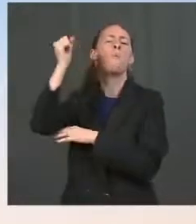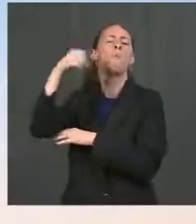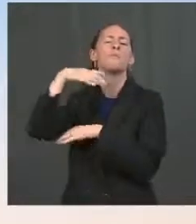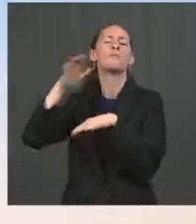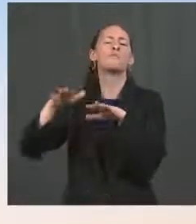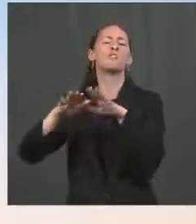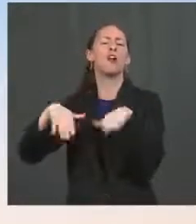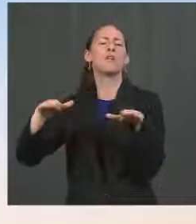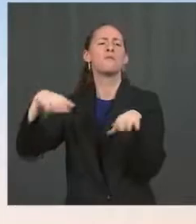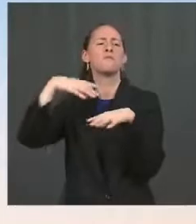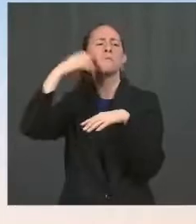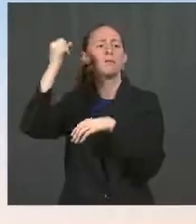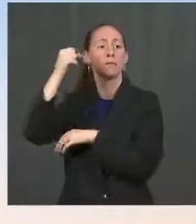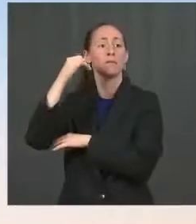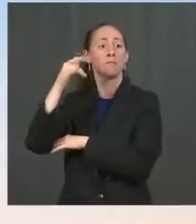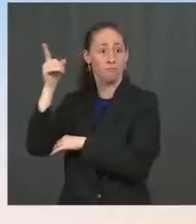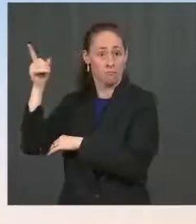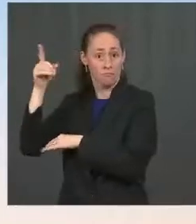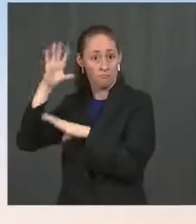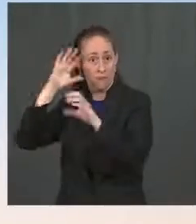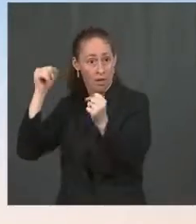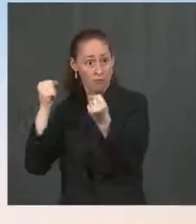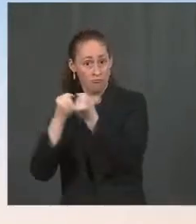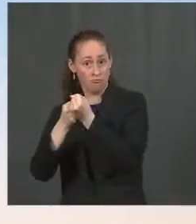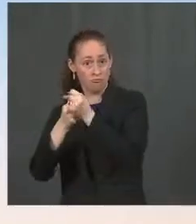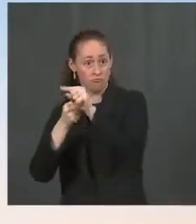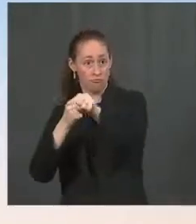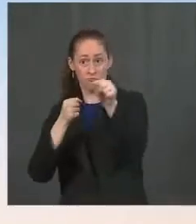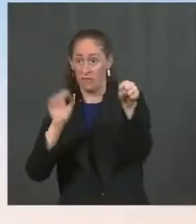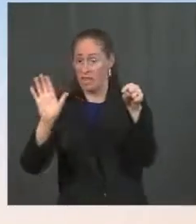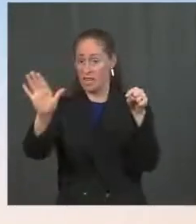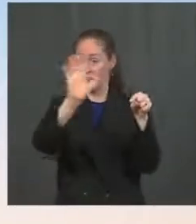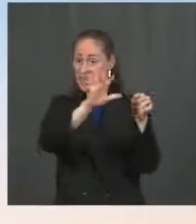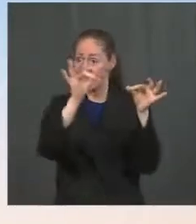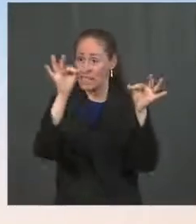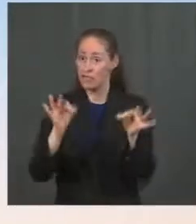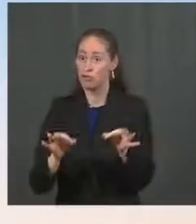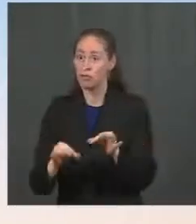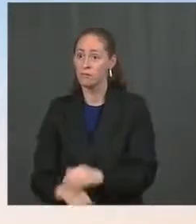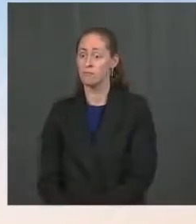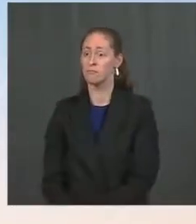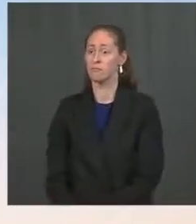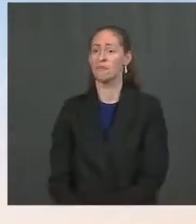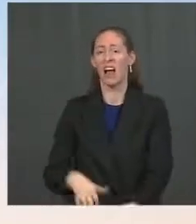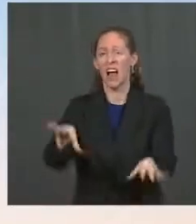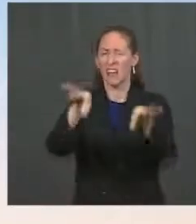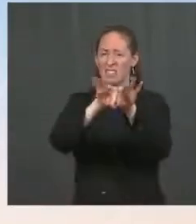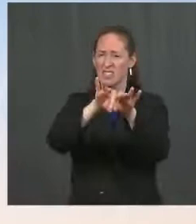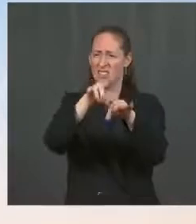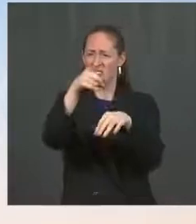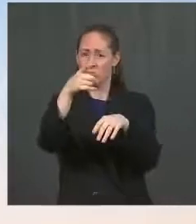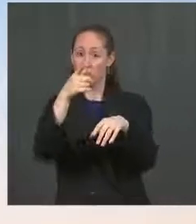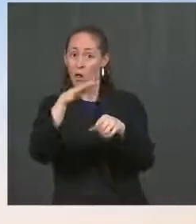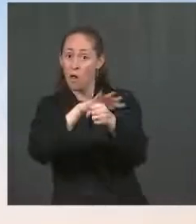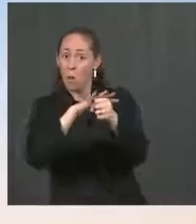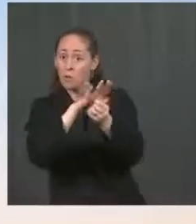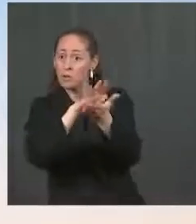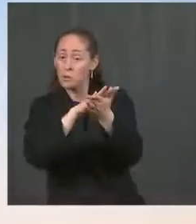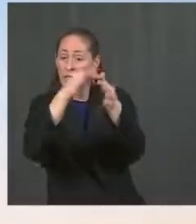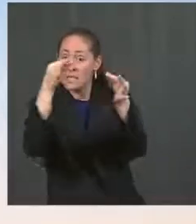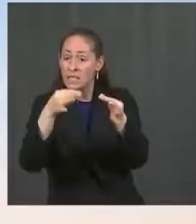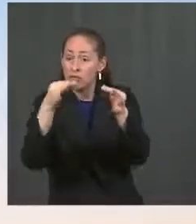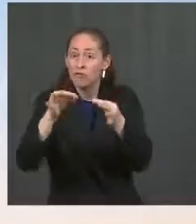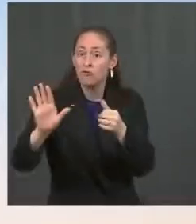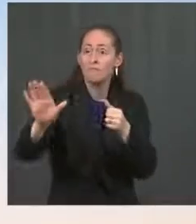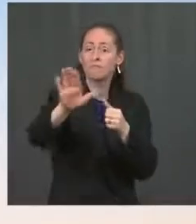whole list of other vaccines? It's always going to be up to local school districts and states and localities to make those